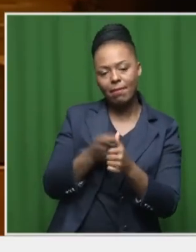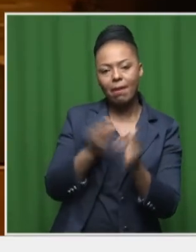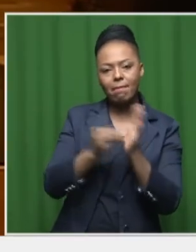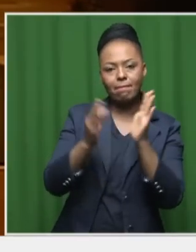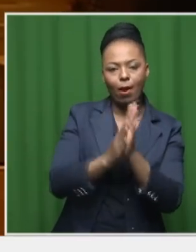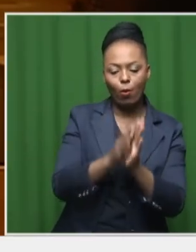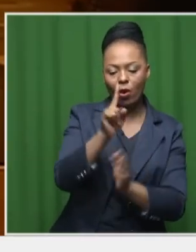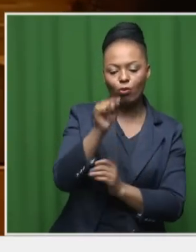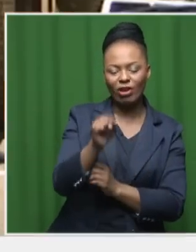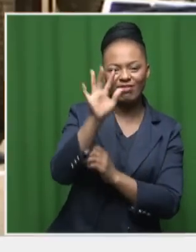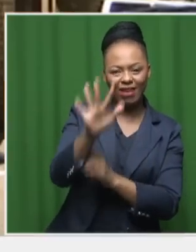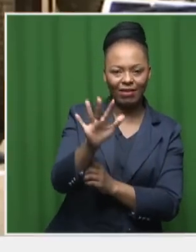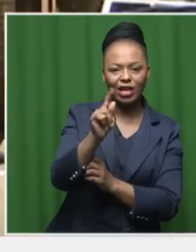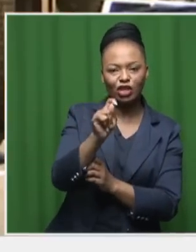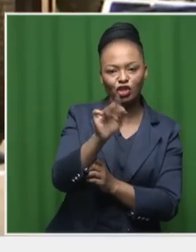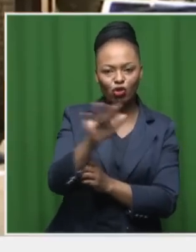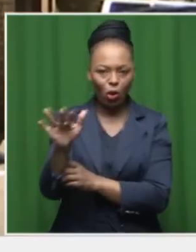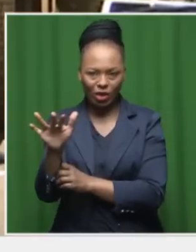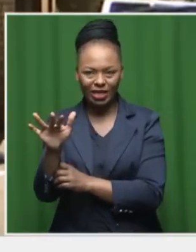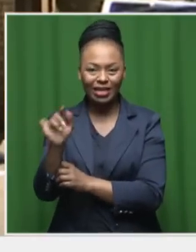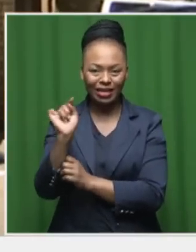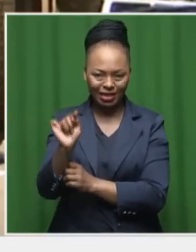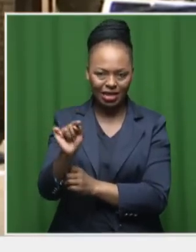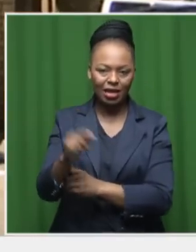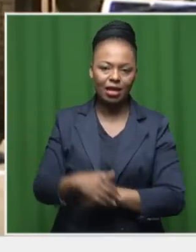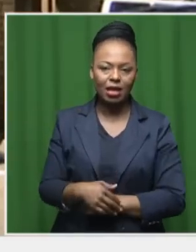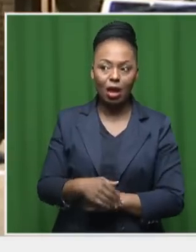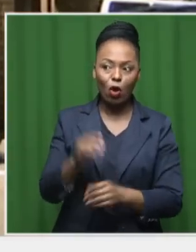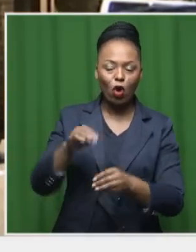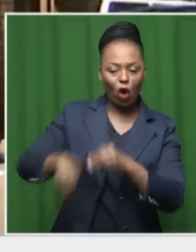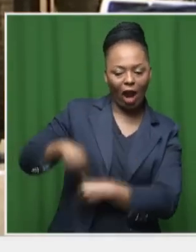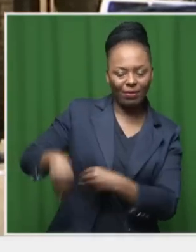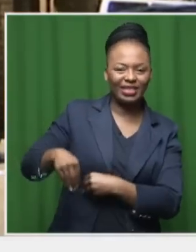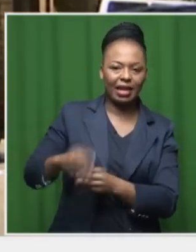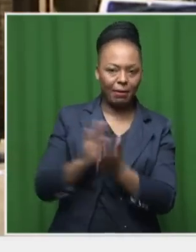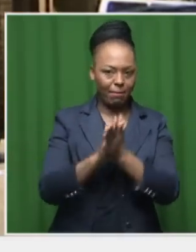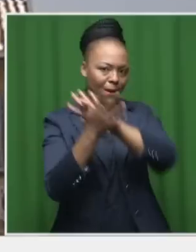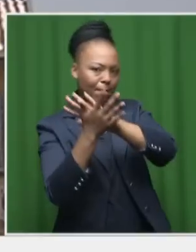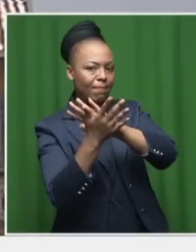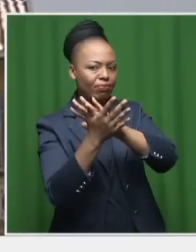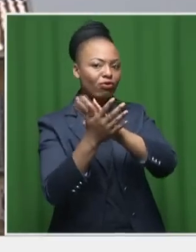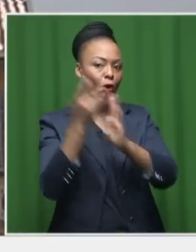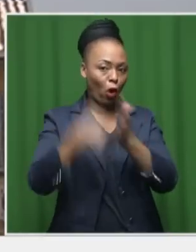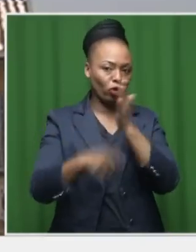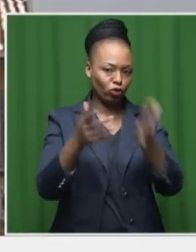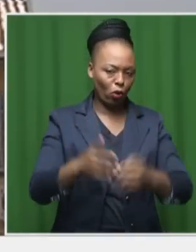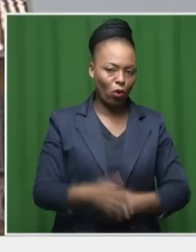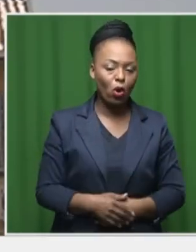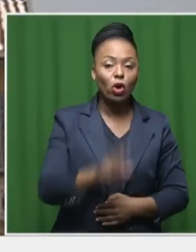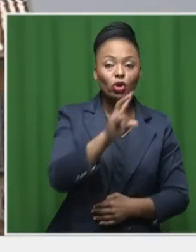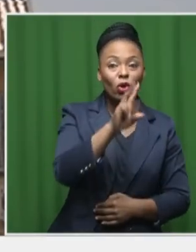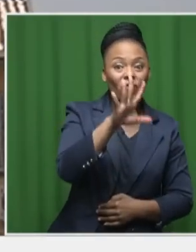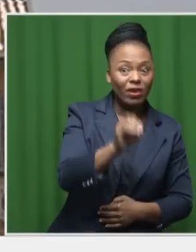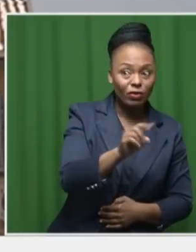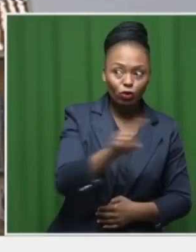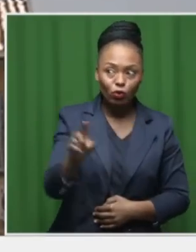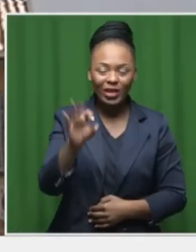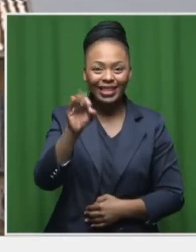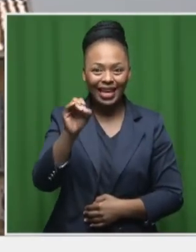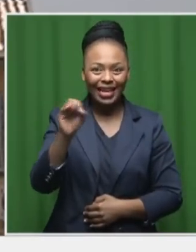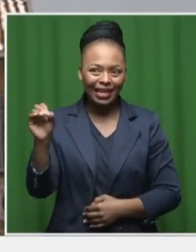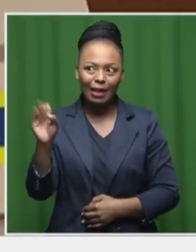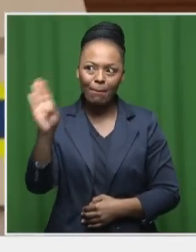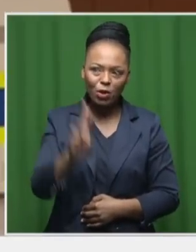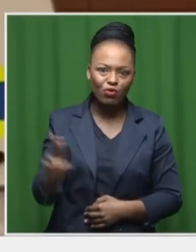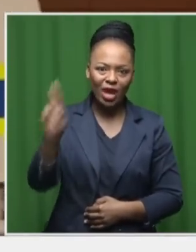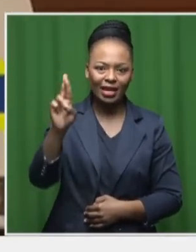trillion rand, which fraud and corruption has cost our country. On average, that's somewhere between 250 to 300 billion rand